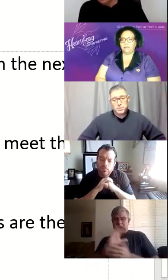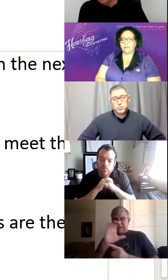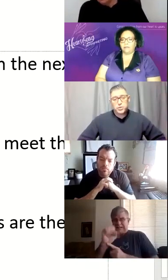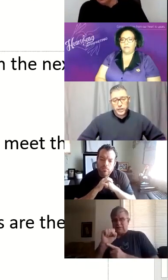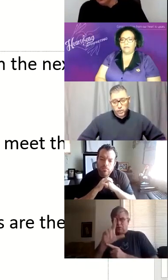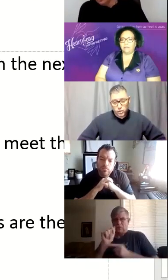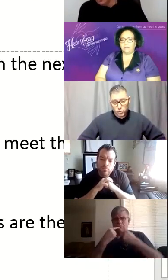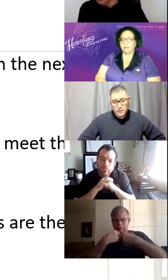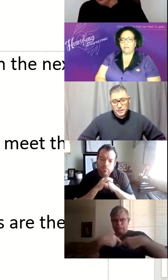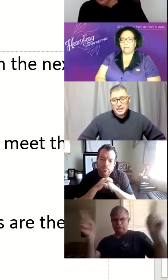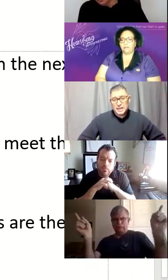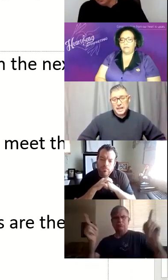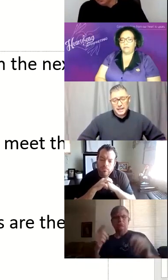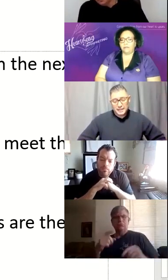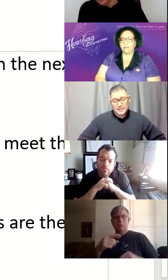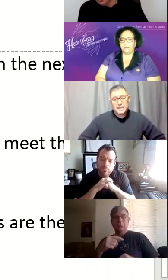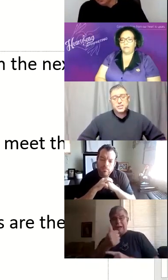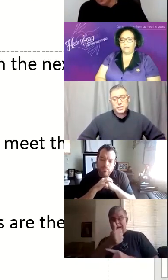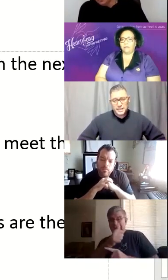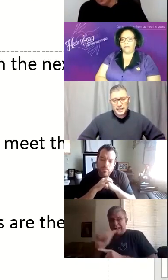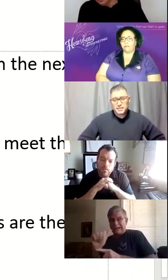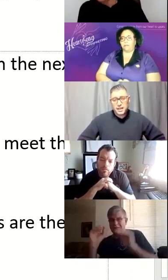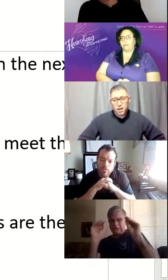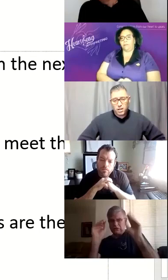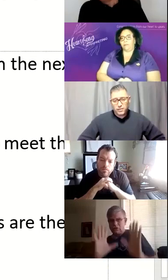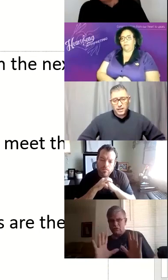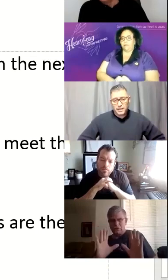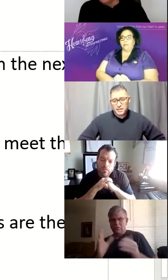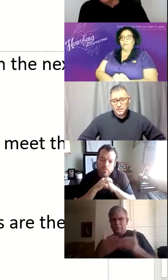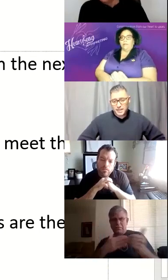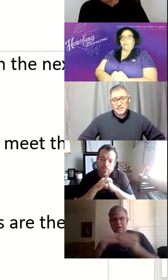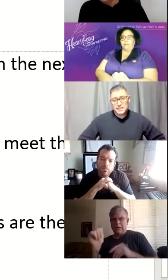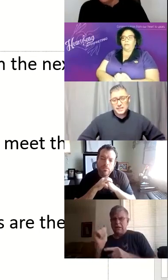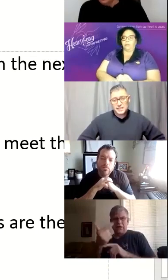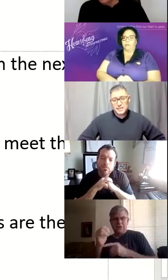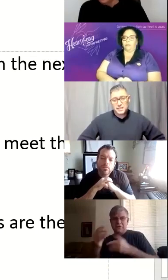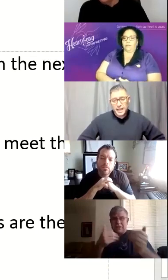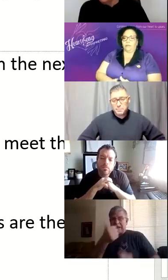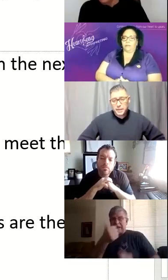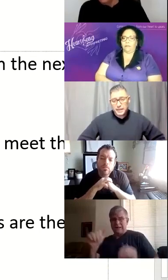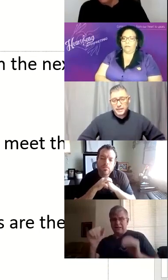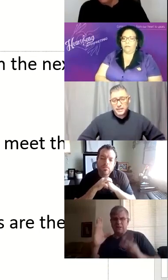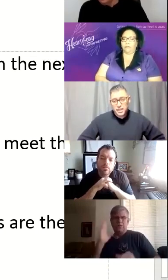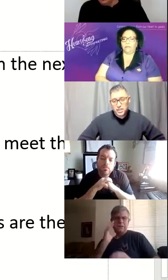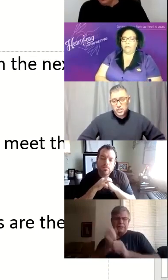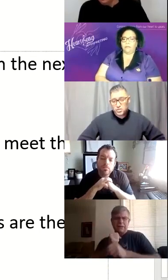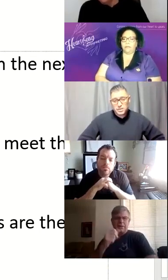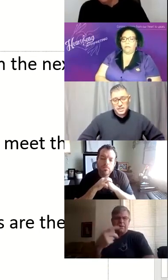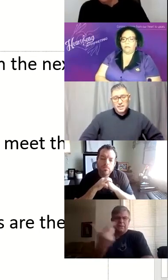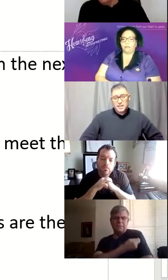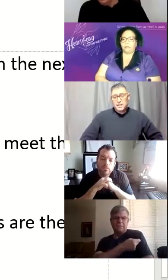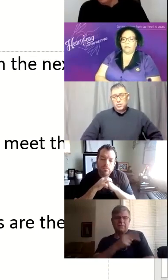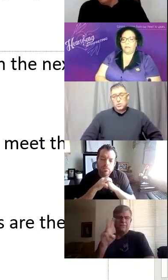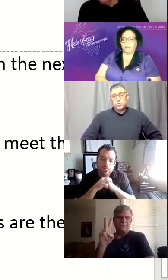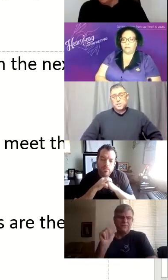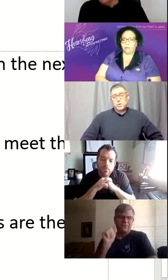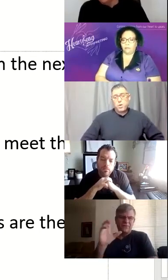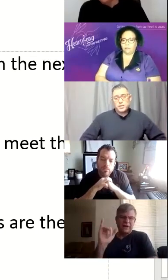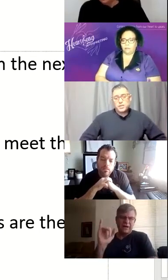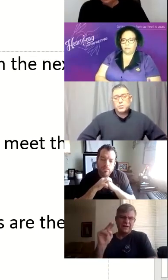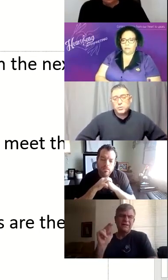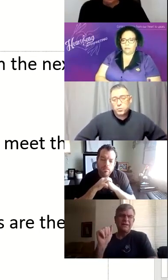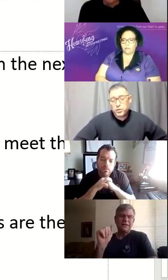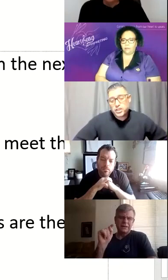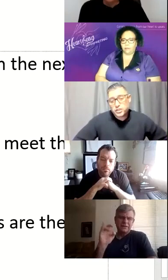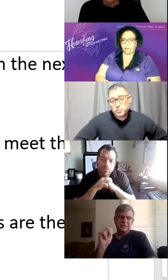a paper to agree to. And so they sent it out to all of K-LA, but any of the teachers who didn't want